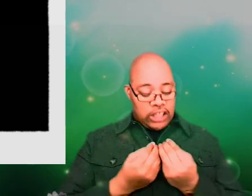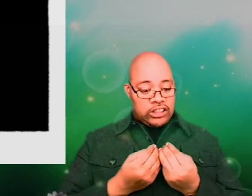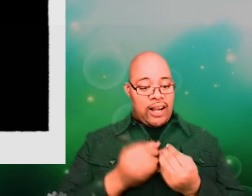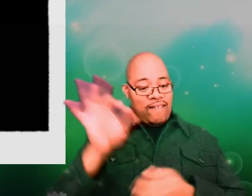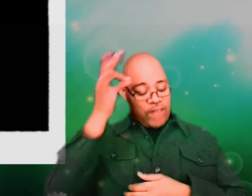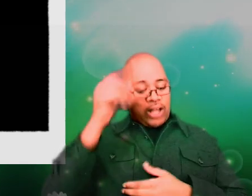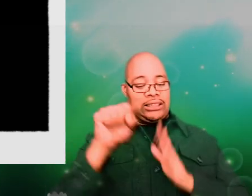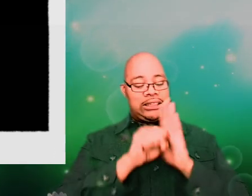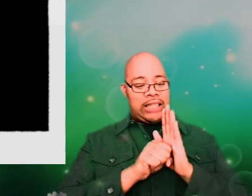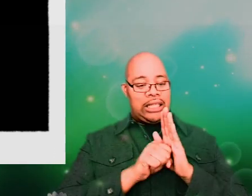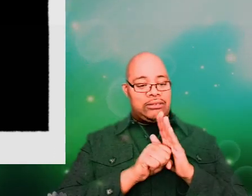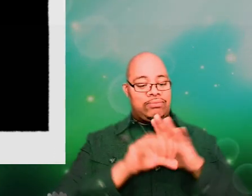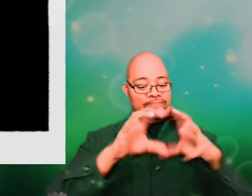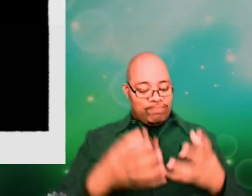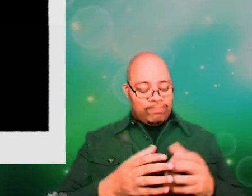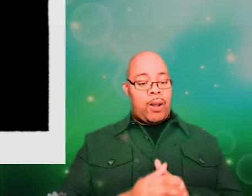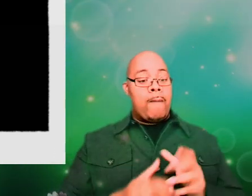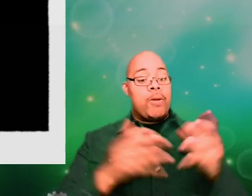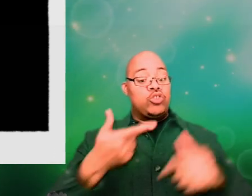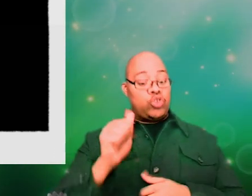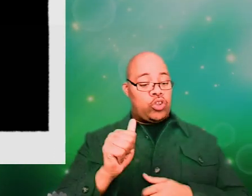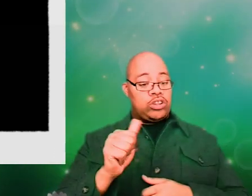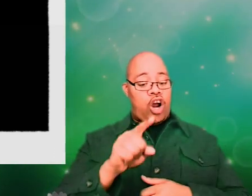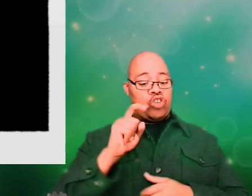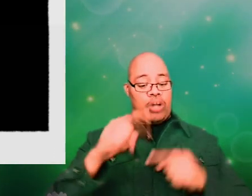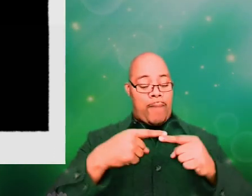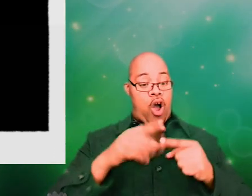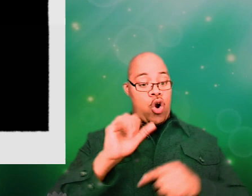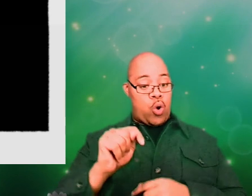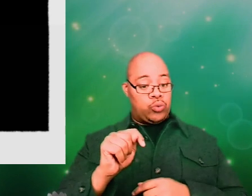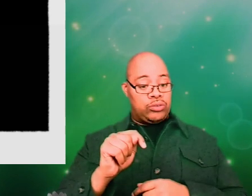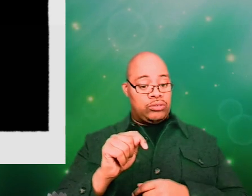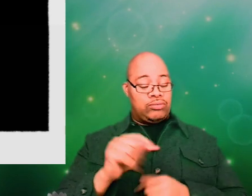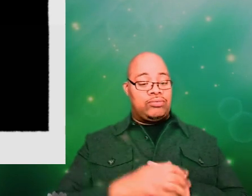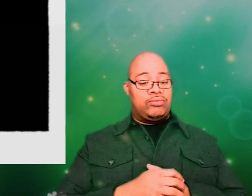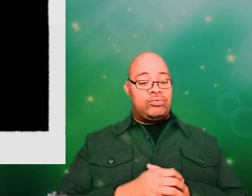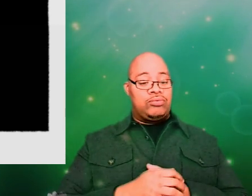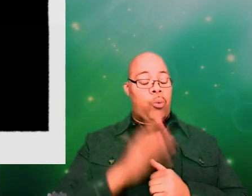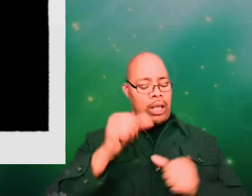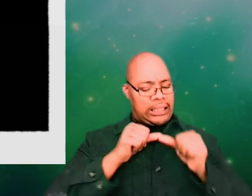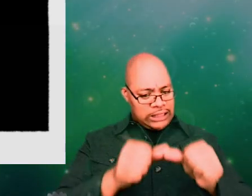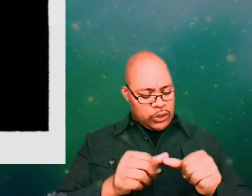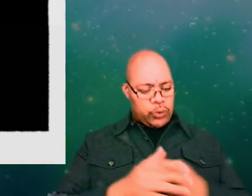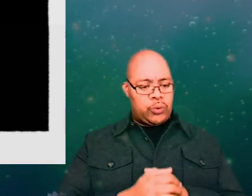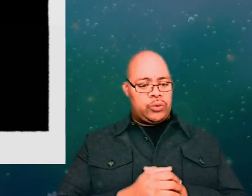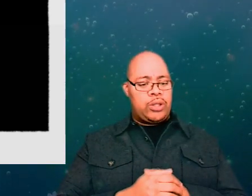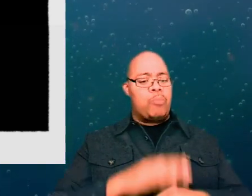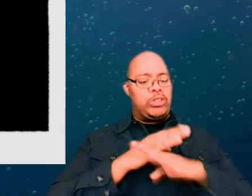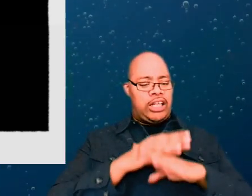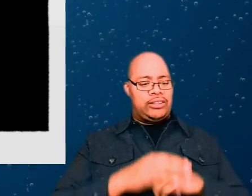and state entities, much of Georgia's 100 miles of coastline have been and will continue to be